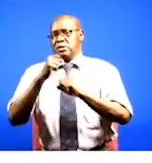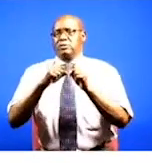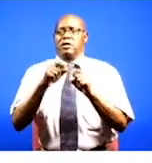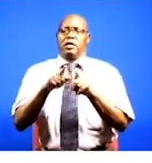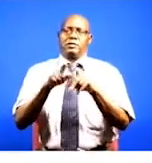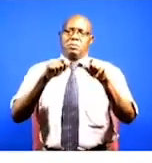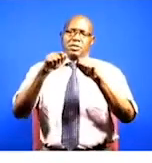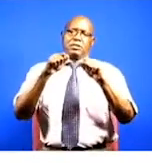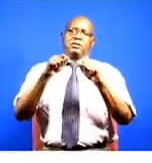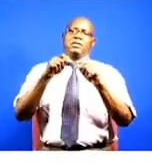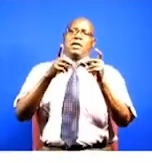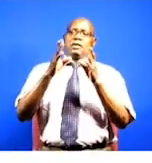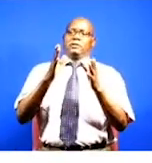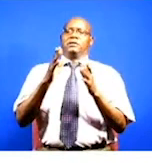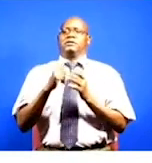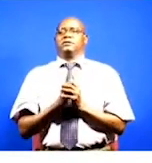Ports Authority.